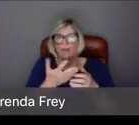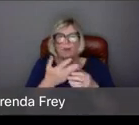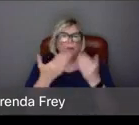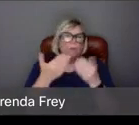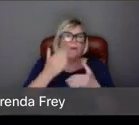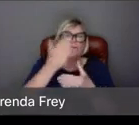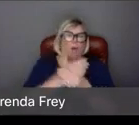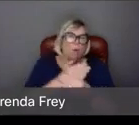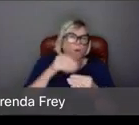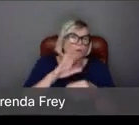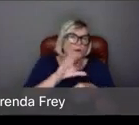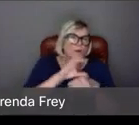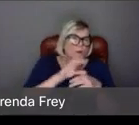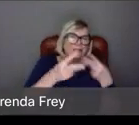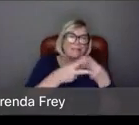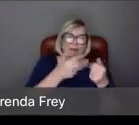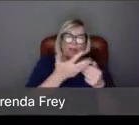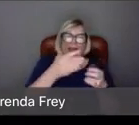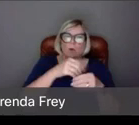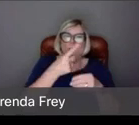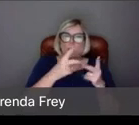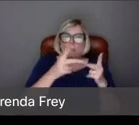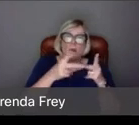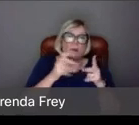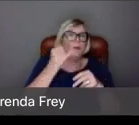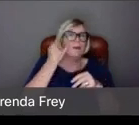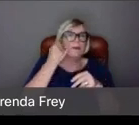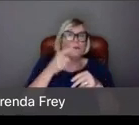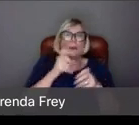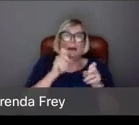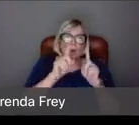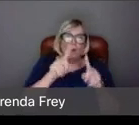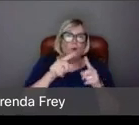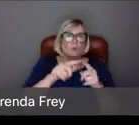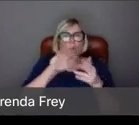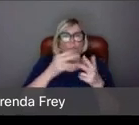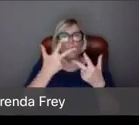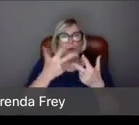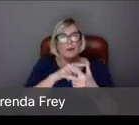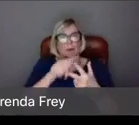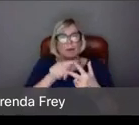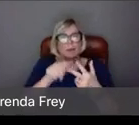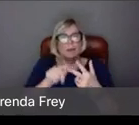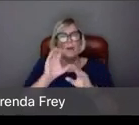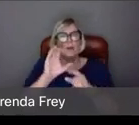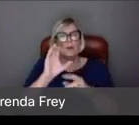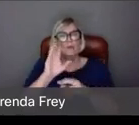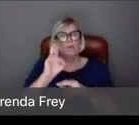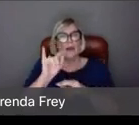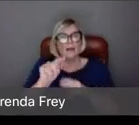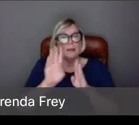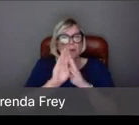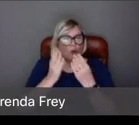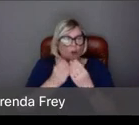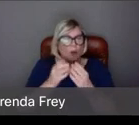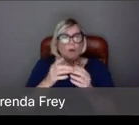Just save everything in one place so that if you have to go to all 3 credit bureaus, you've got all the information together, or if you have